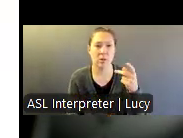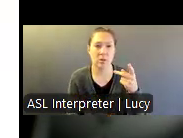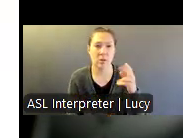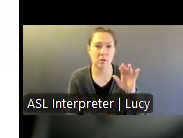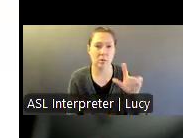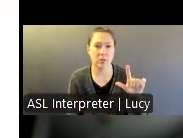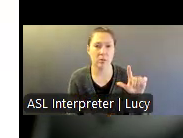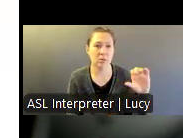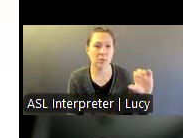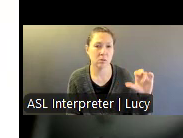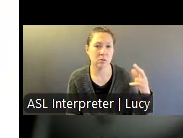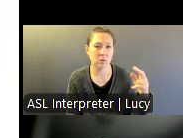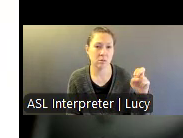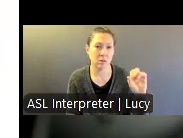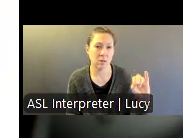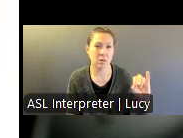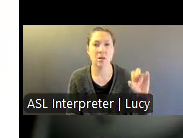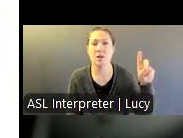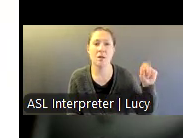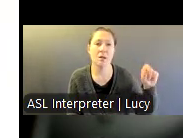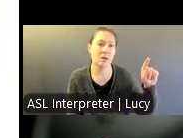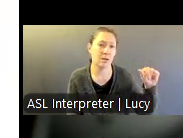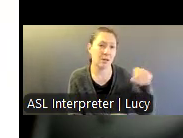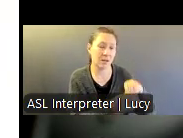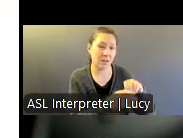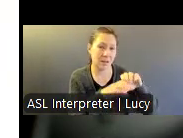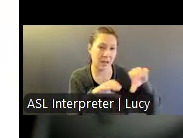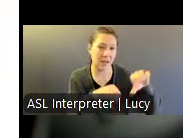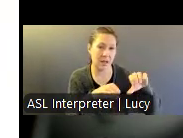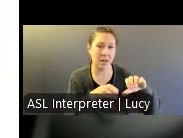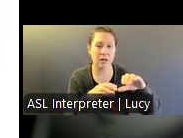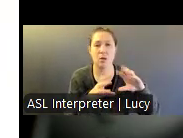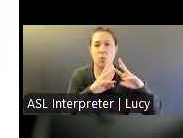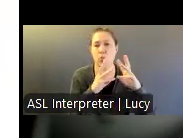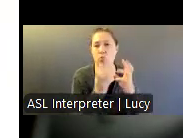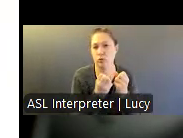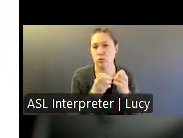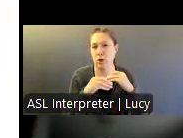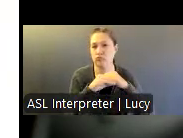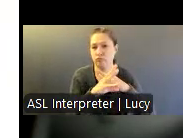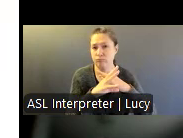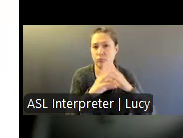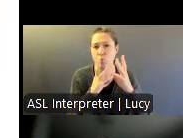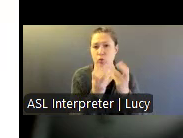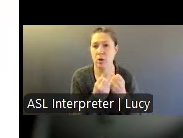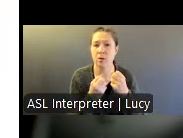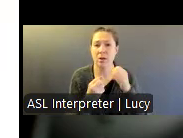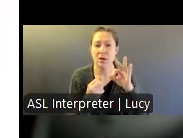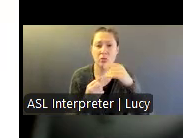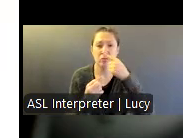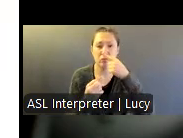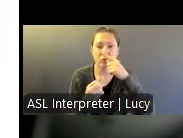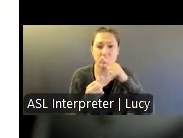and Action webinar. As we get started, if you would just take a minute to share in the chat your